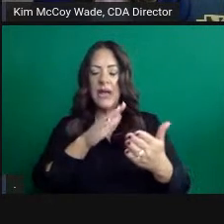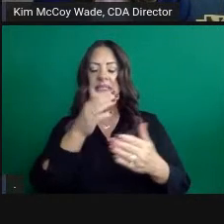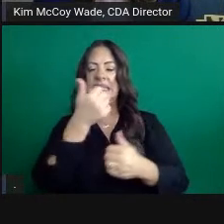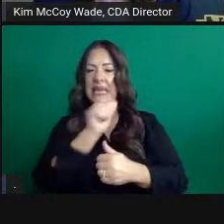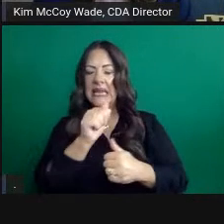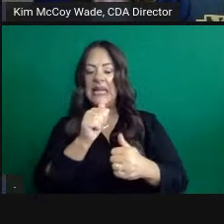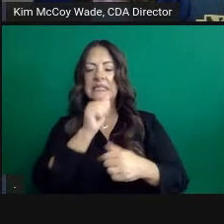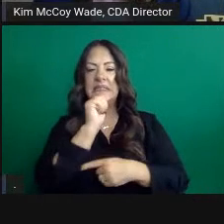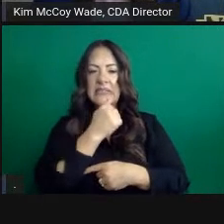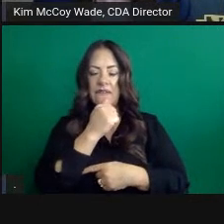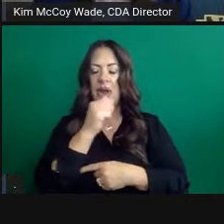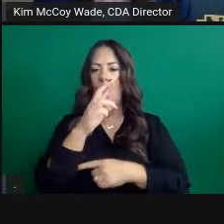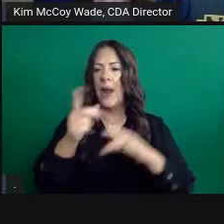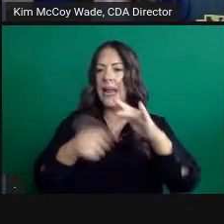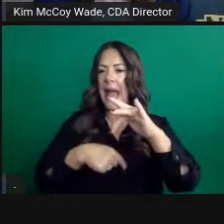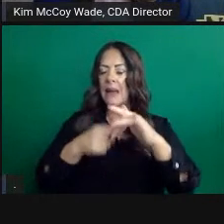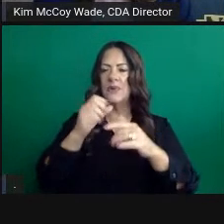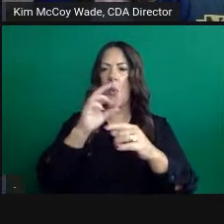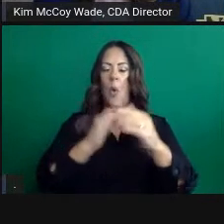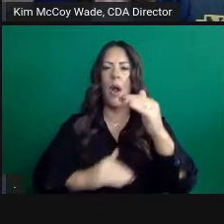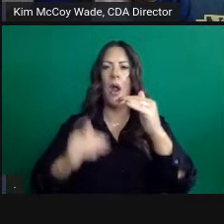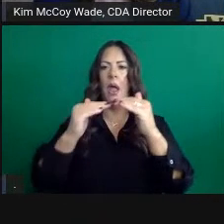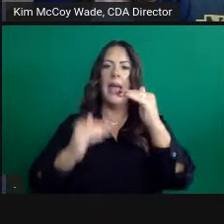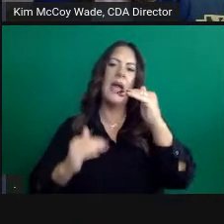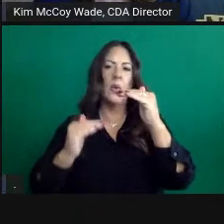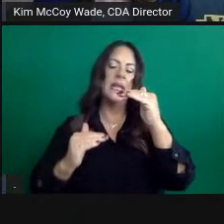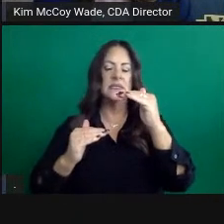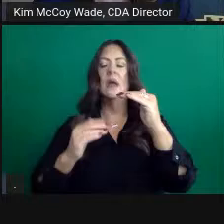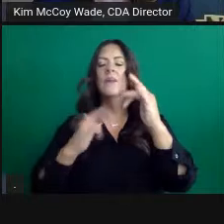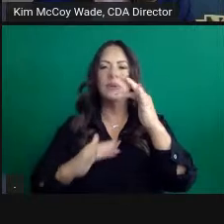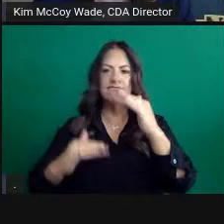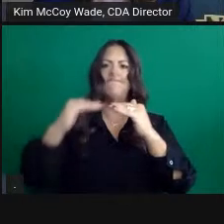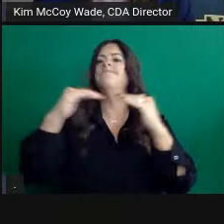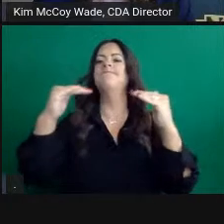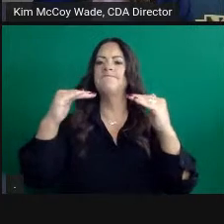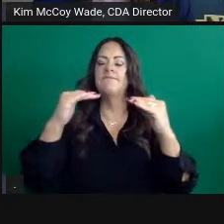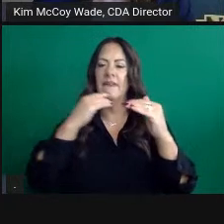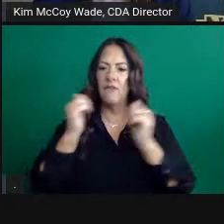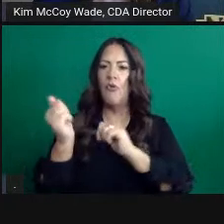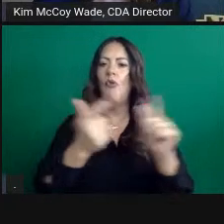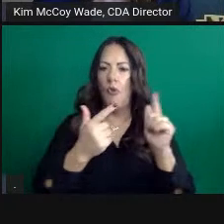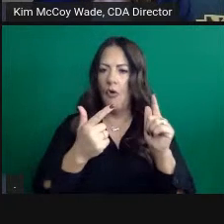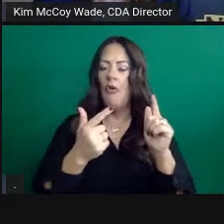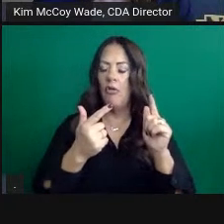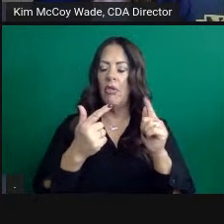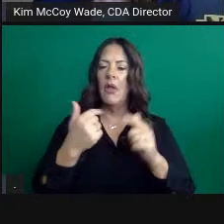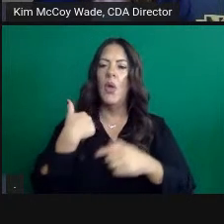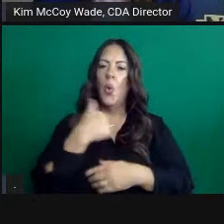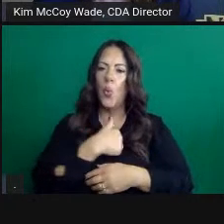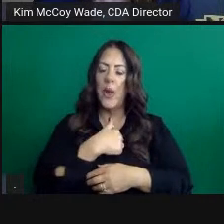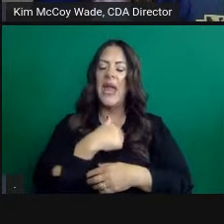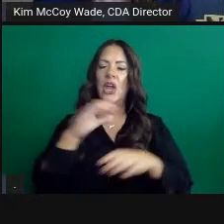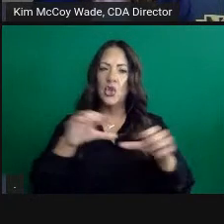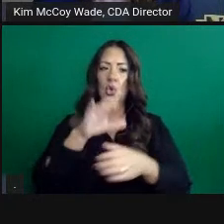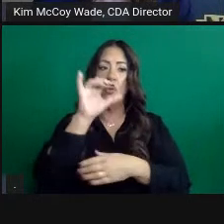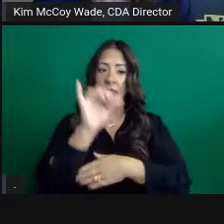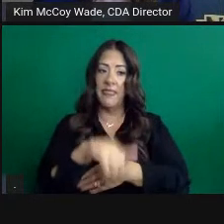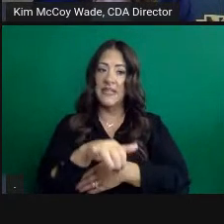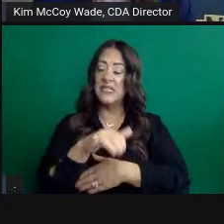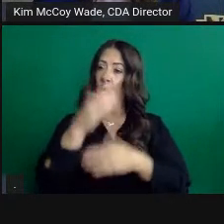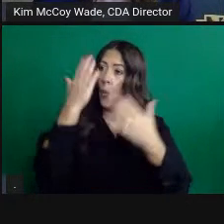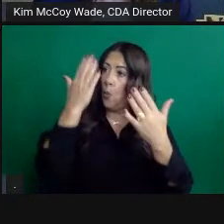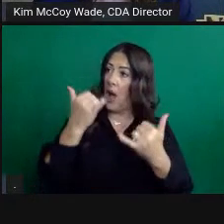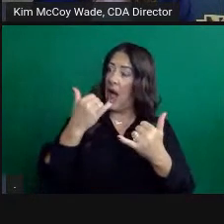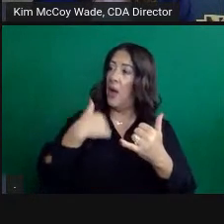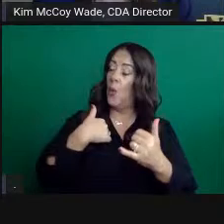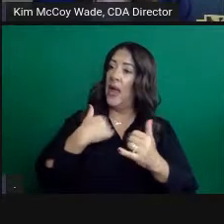the inequities that have come through so strongly during this period. And we absolutely do this work in memory of all the lives that have